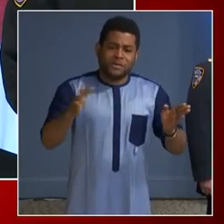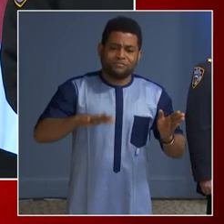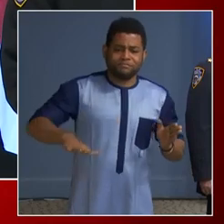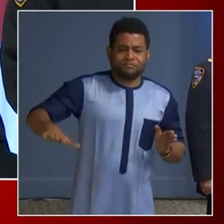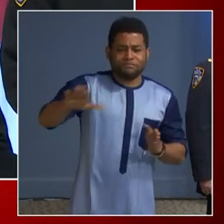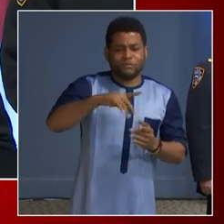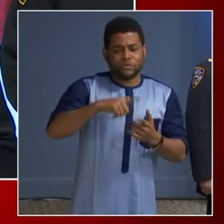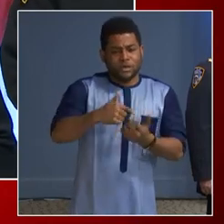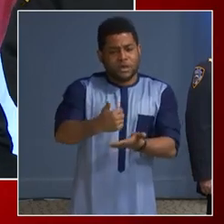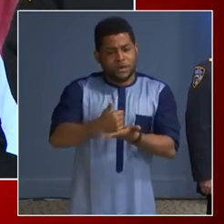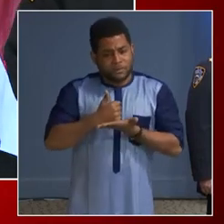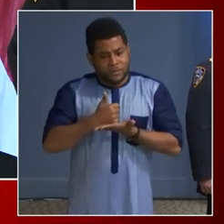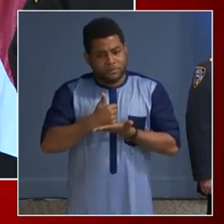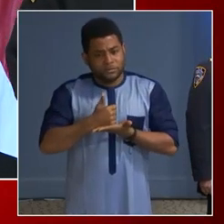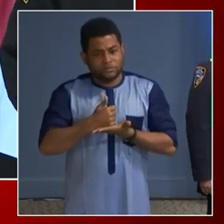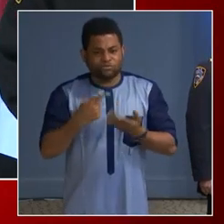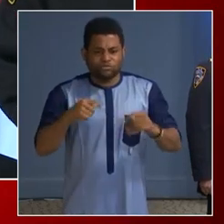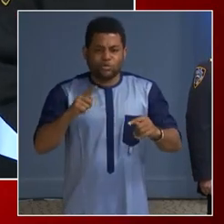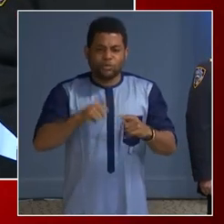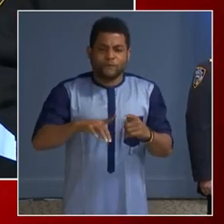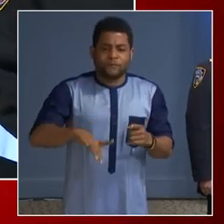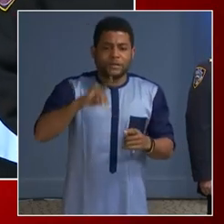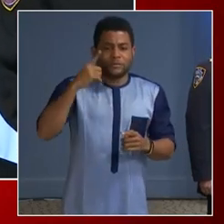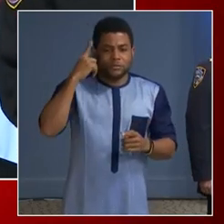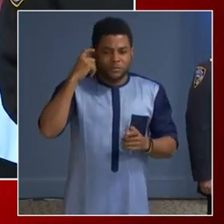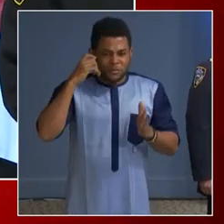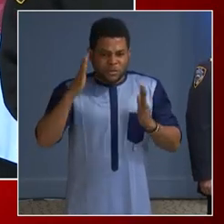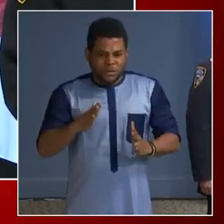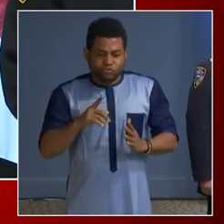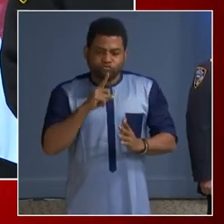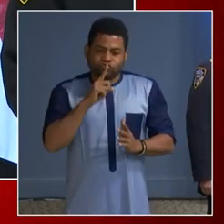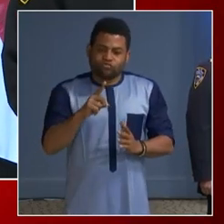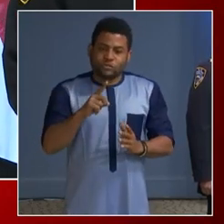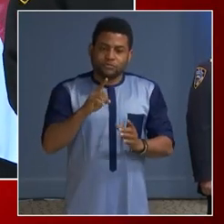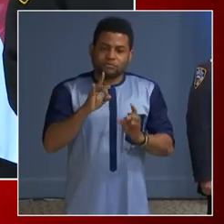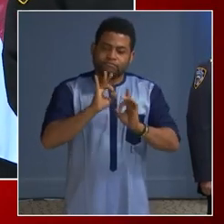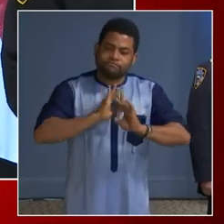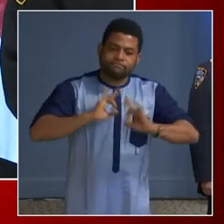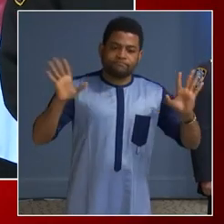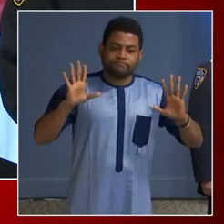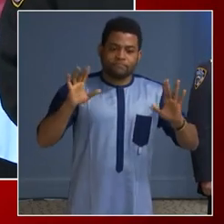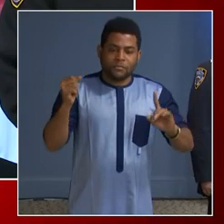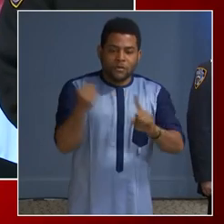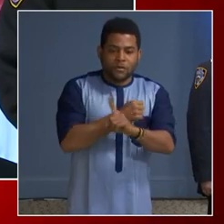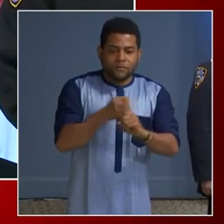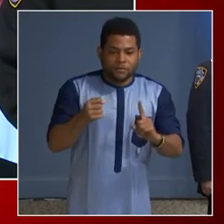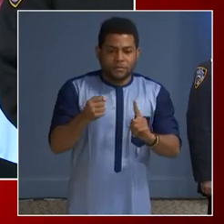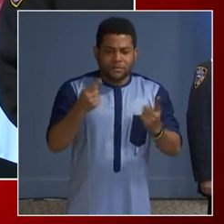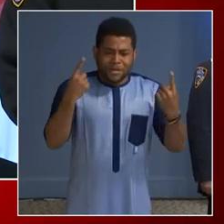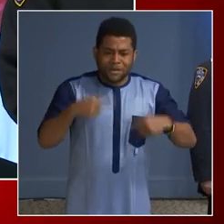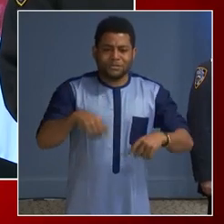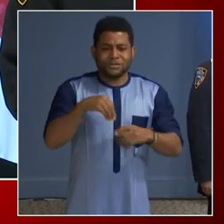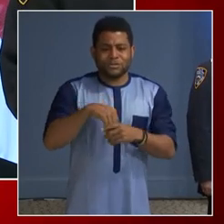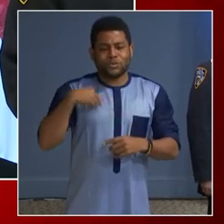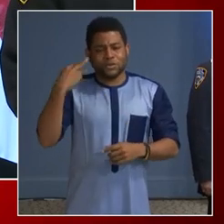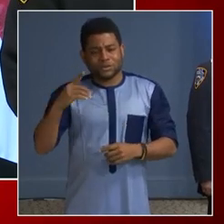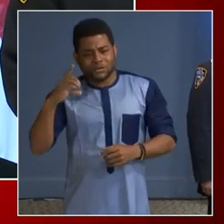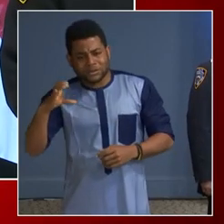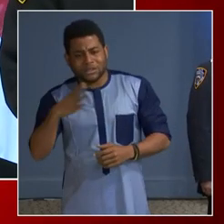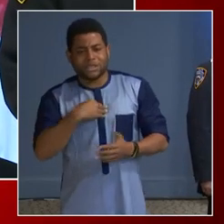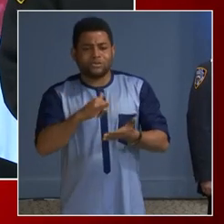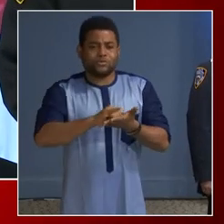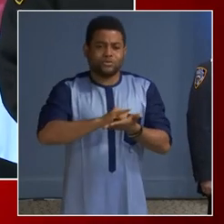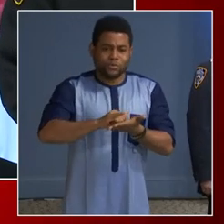a suspect in a disturbing series of violent attacks in Washington, D.C. and in New York